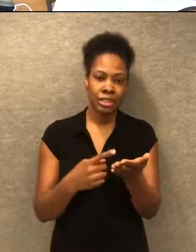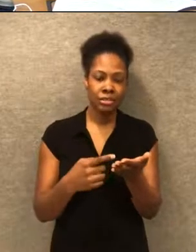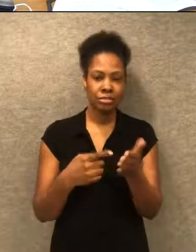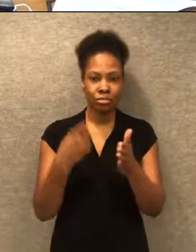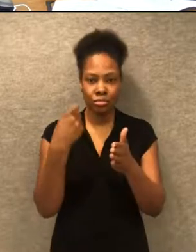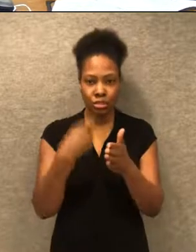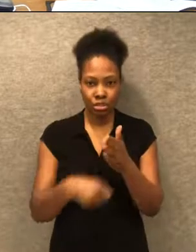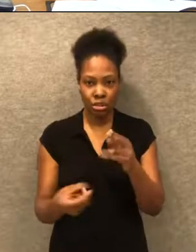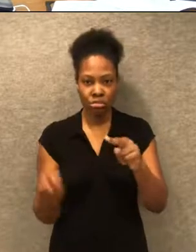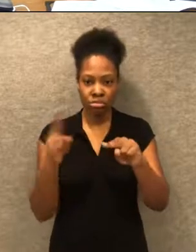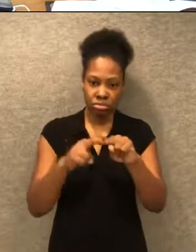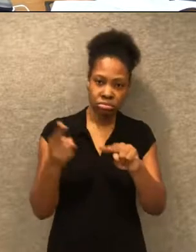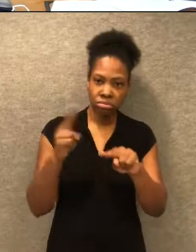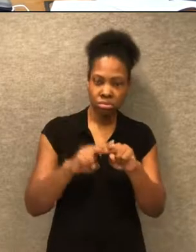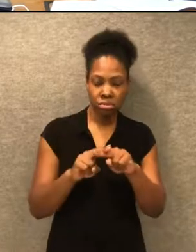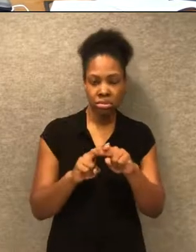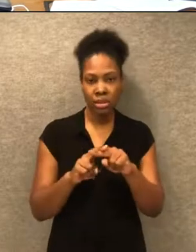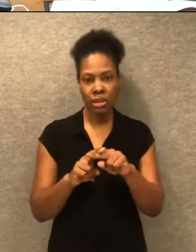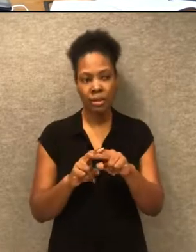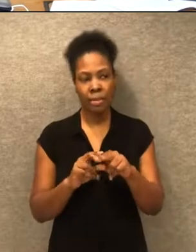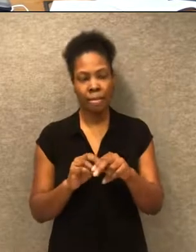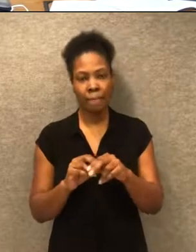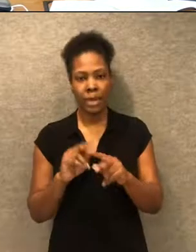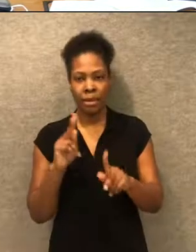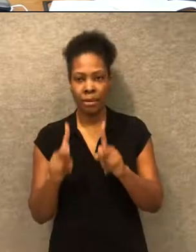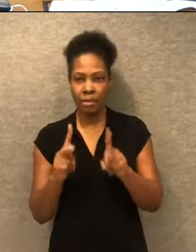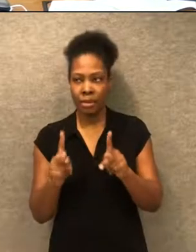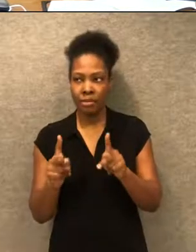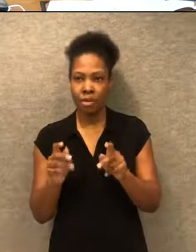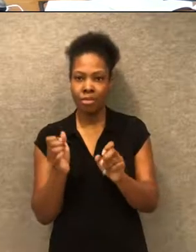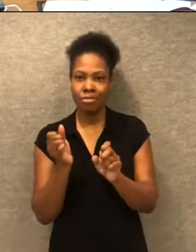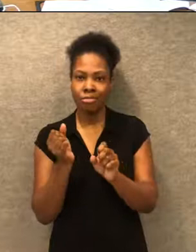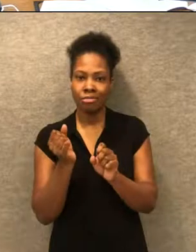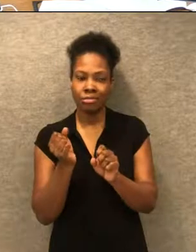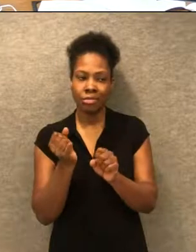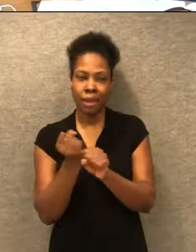where folks was pushing up the prices within their stores.